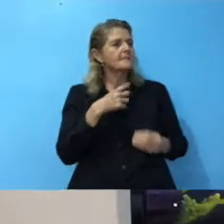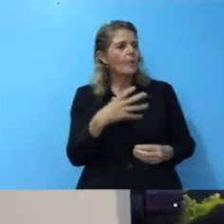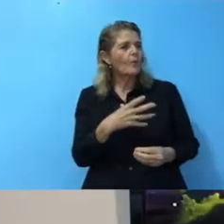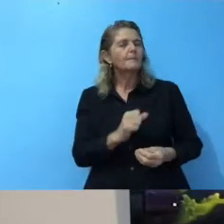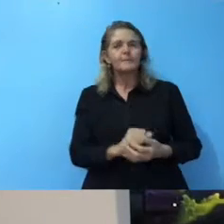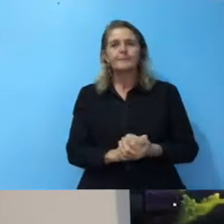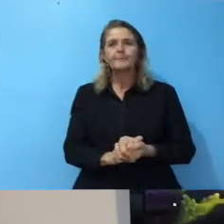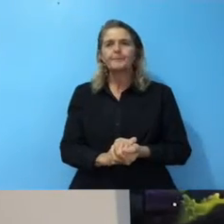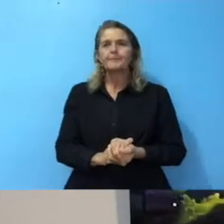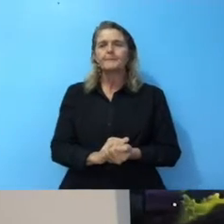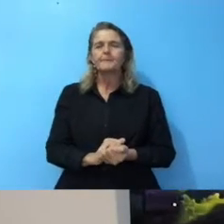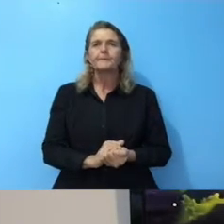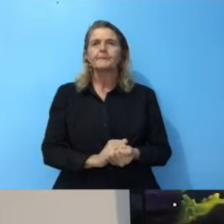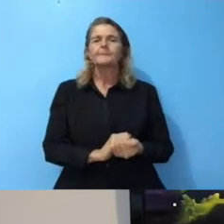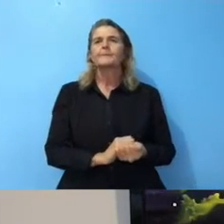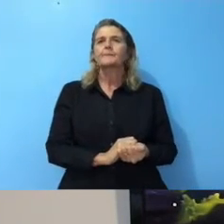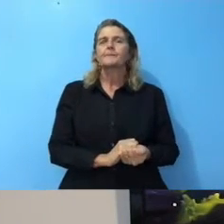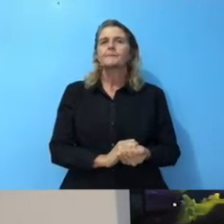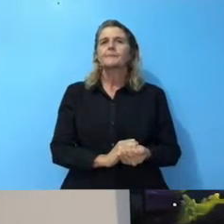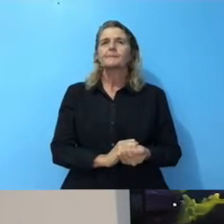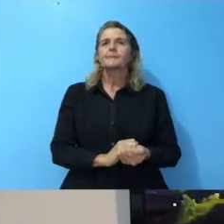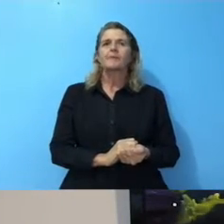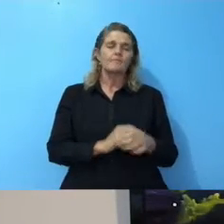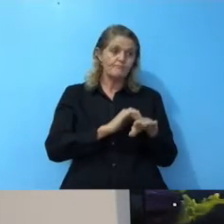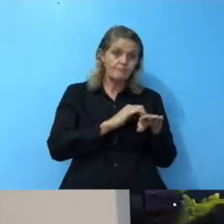that, which was our blue